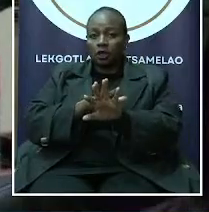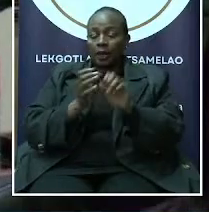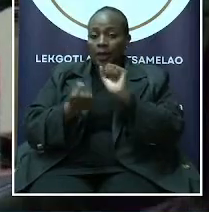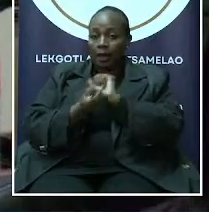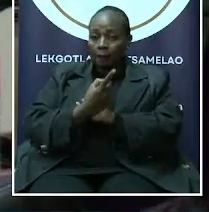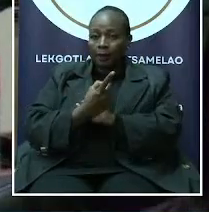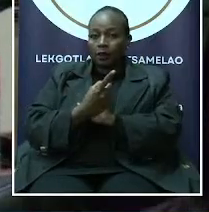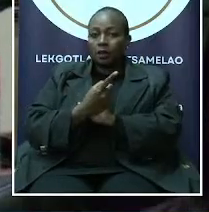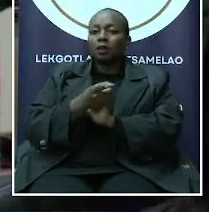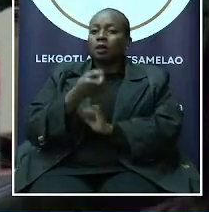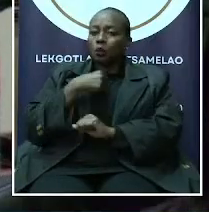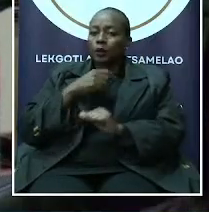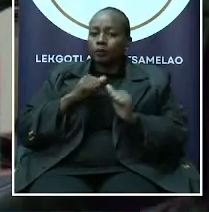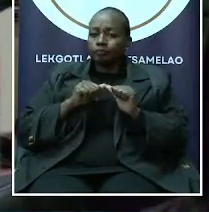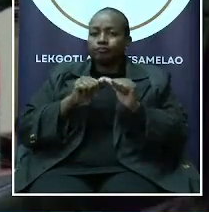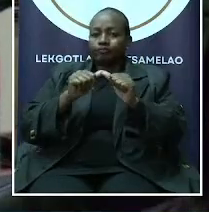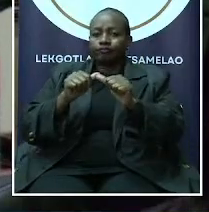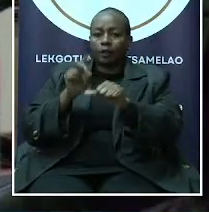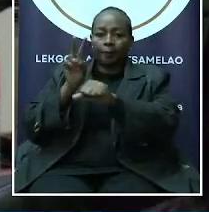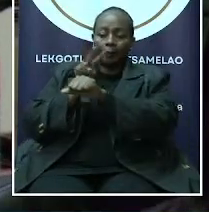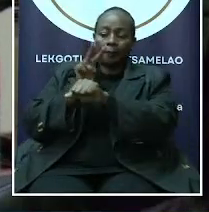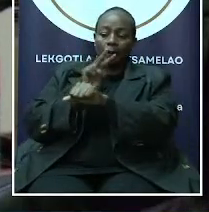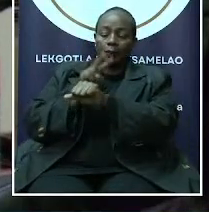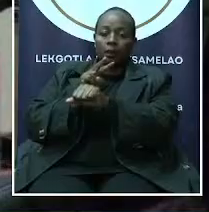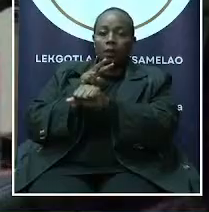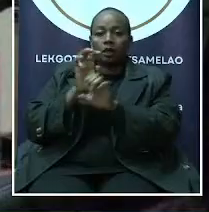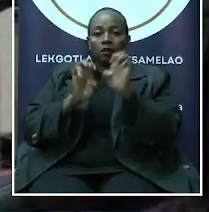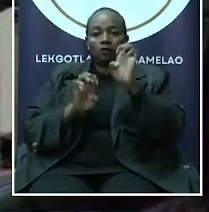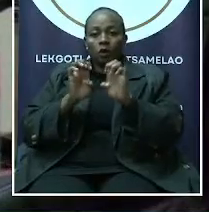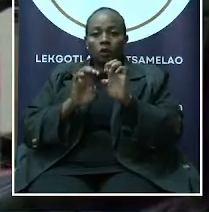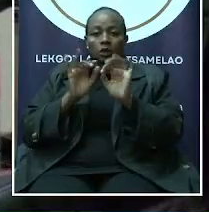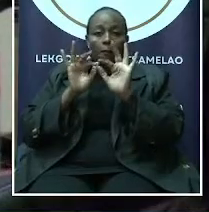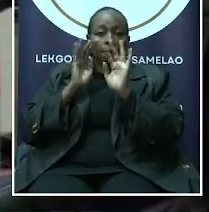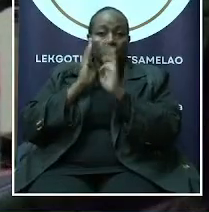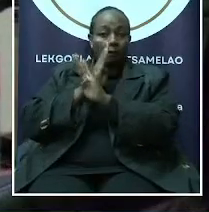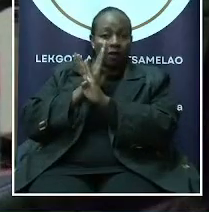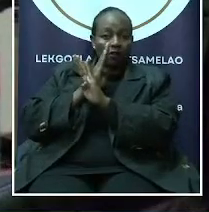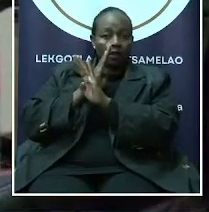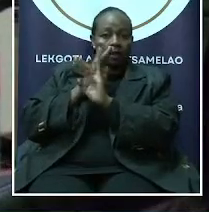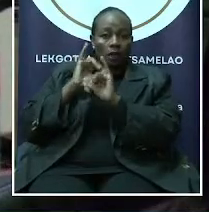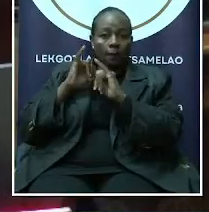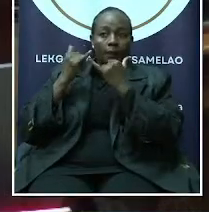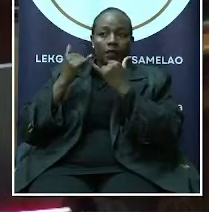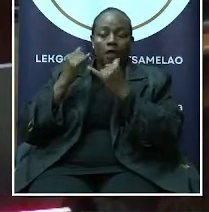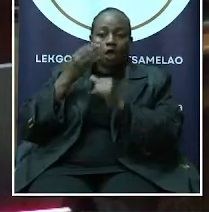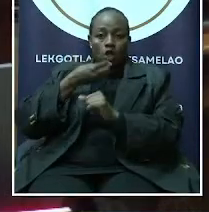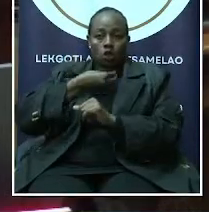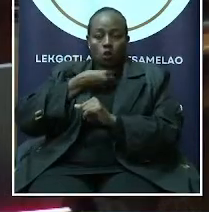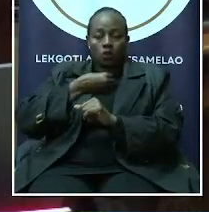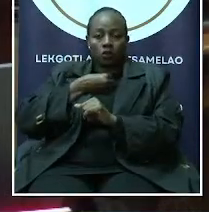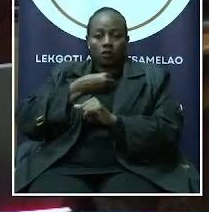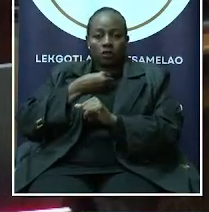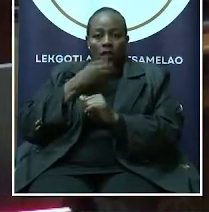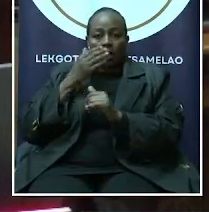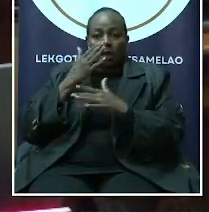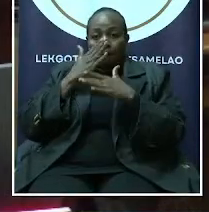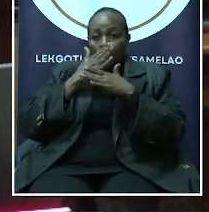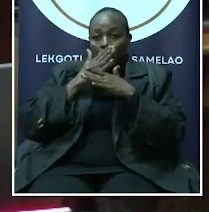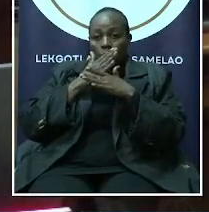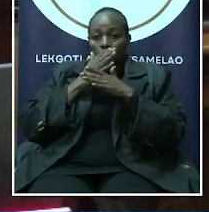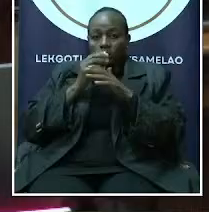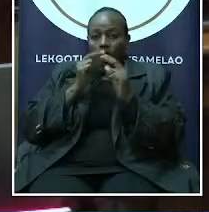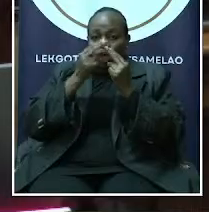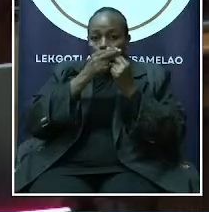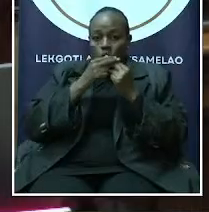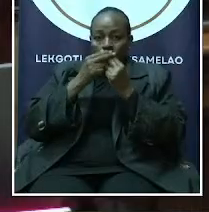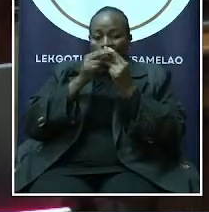we would do continuous monitoring and evaluate private sector compliance through a youth employment compliance unit, which will